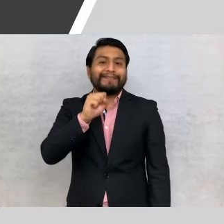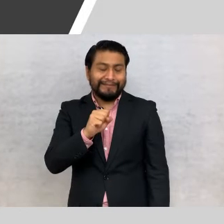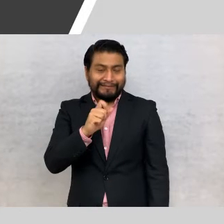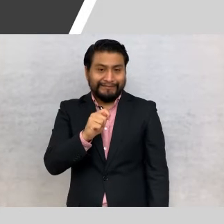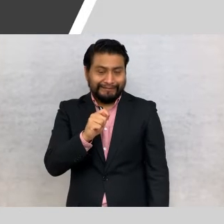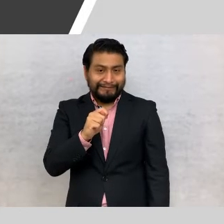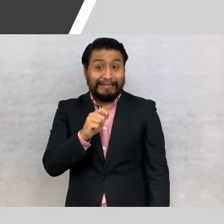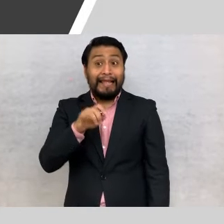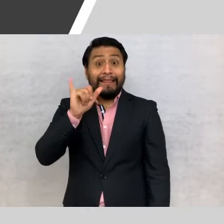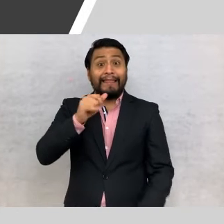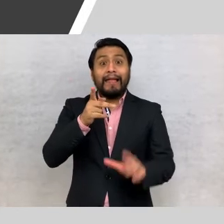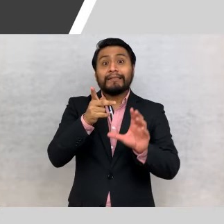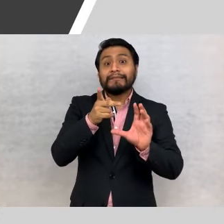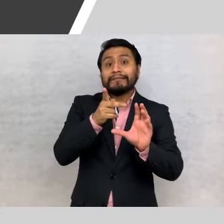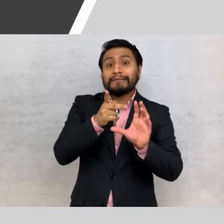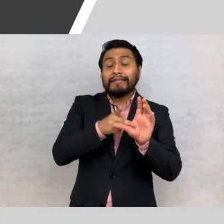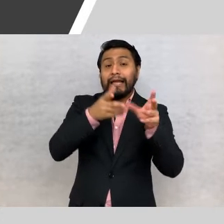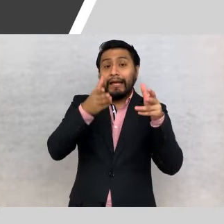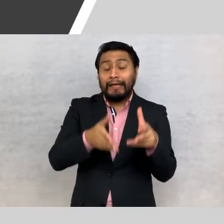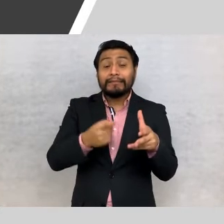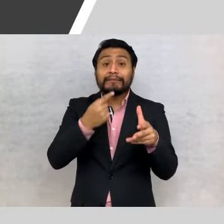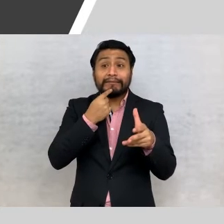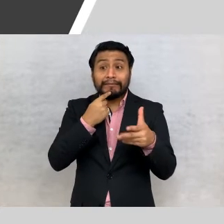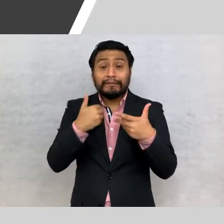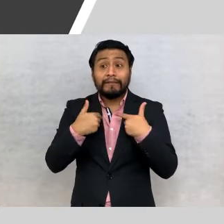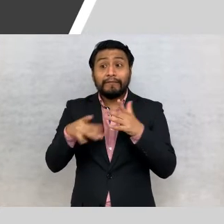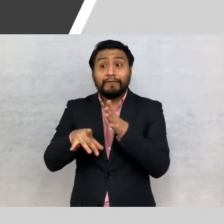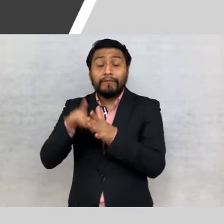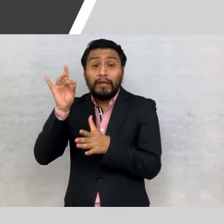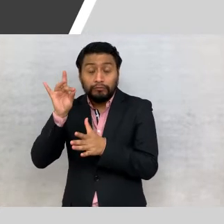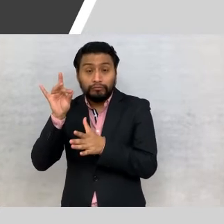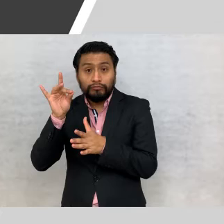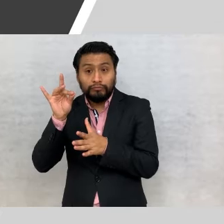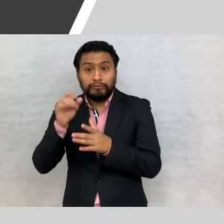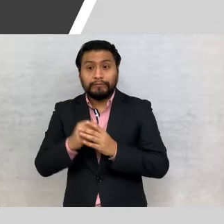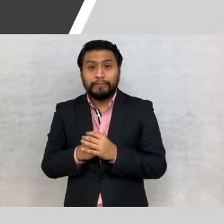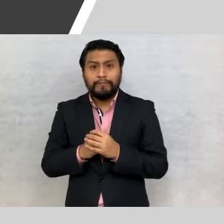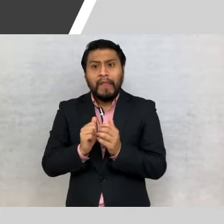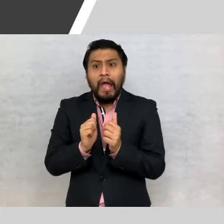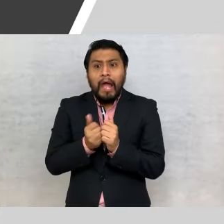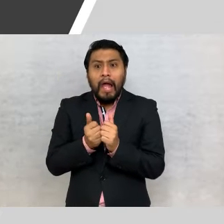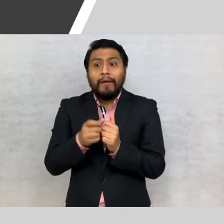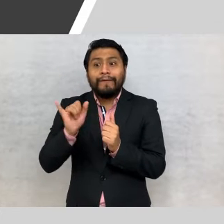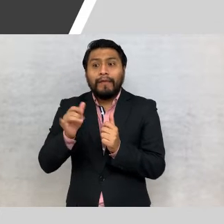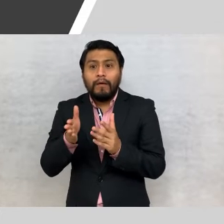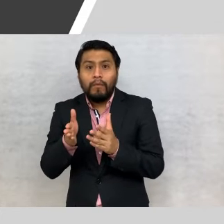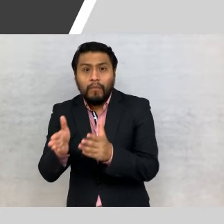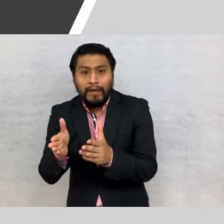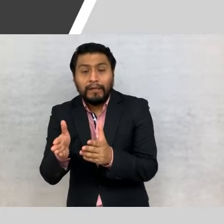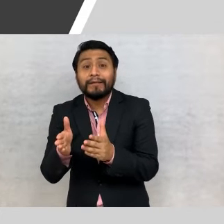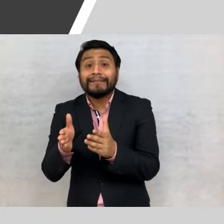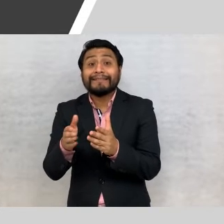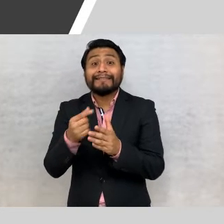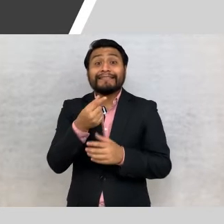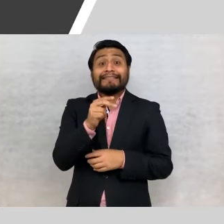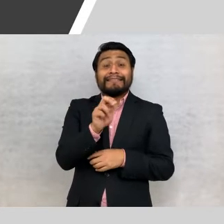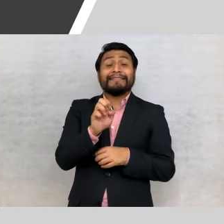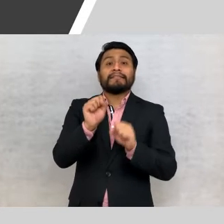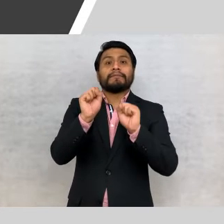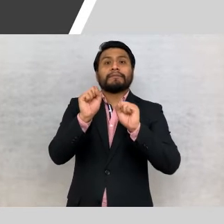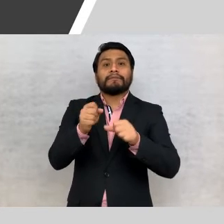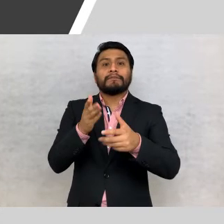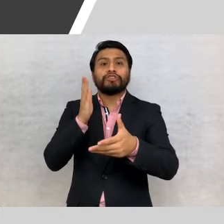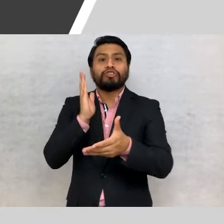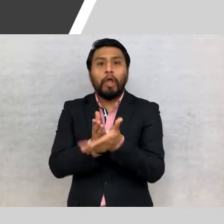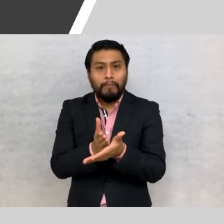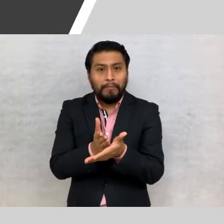This psychiatrist spoke of having found the red gene. In this way, this gene could be